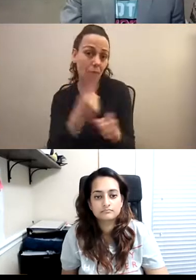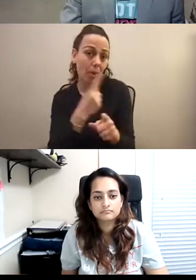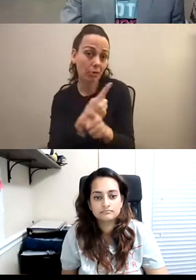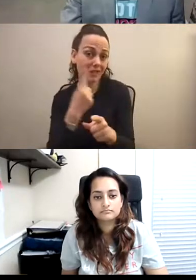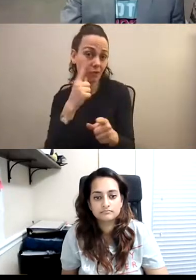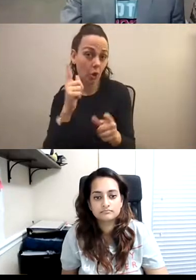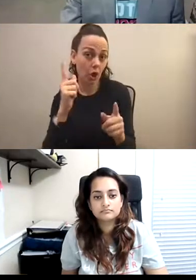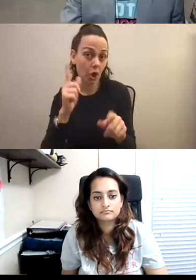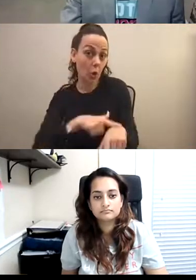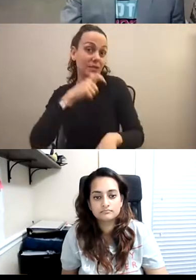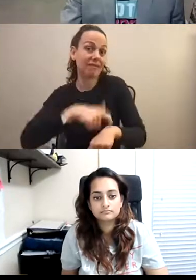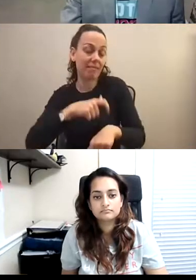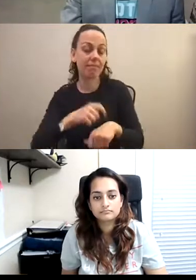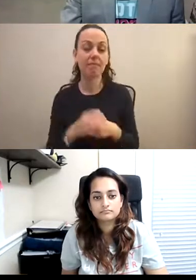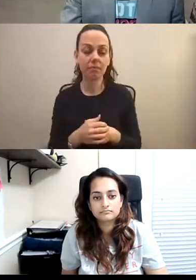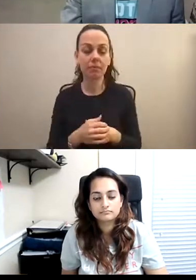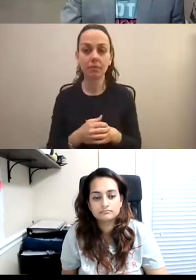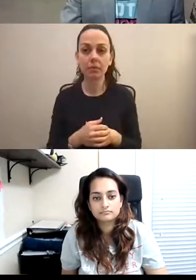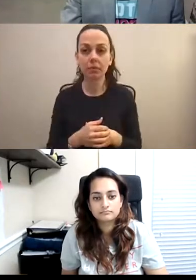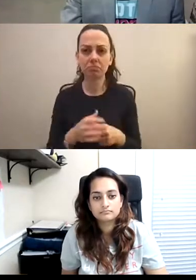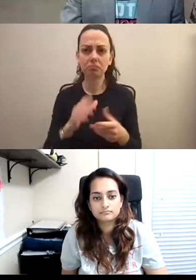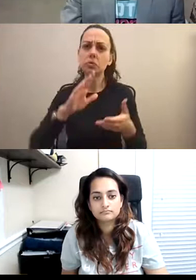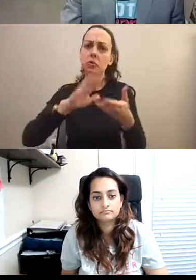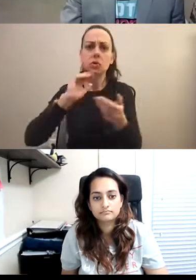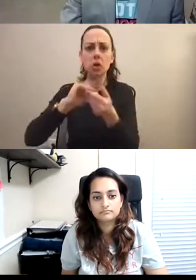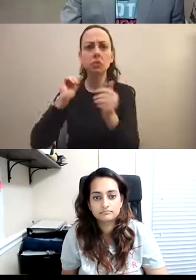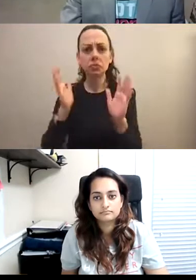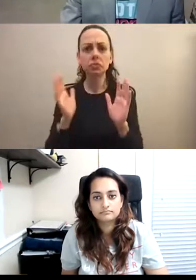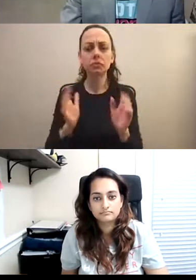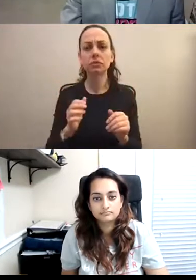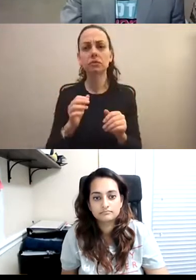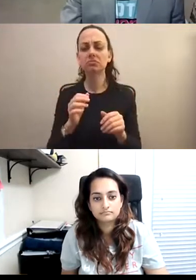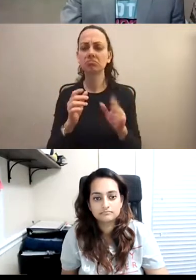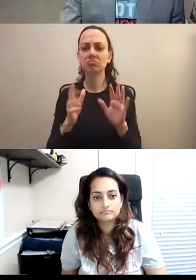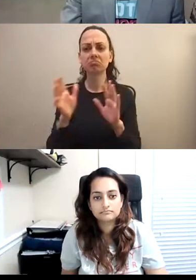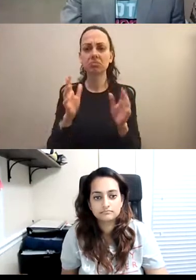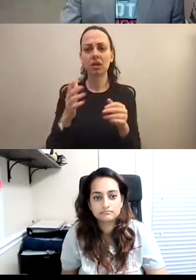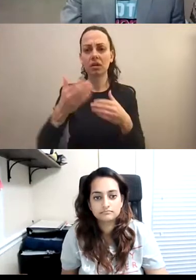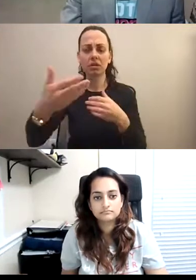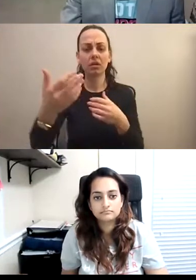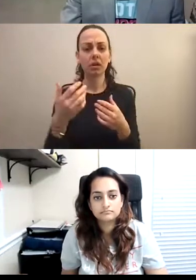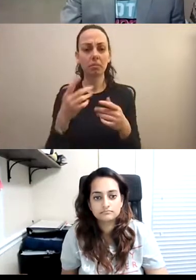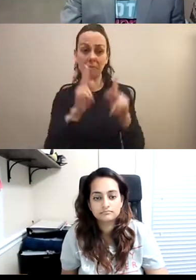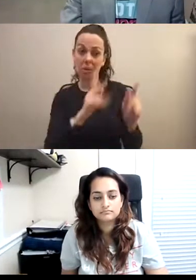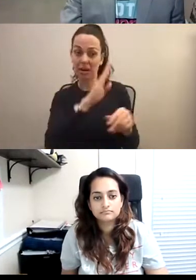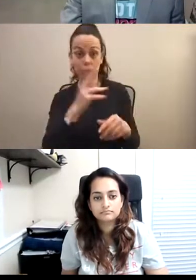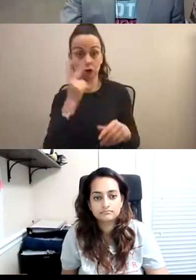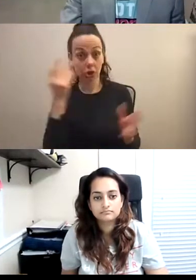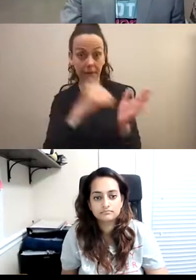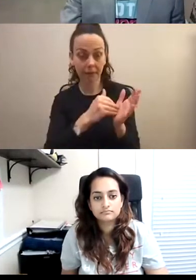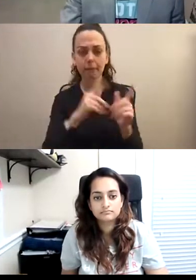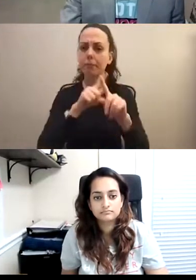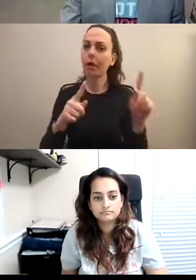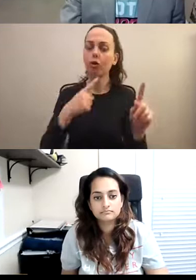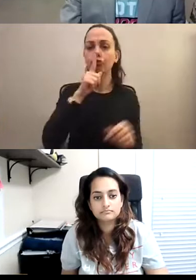time. I had a lot of hookups, and I had a lot of like one night stands and people that I never saw again. But I really